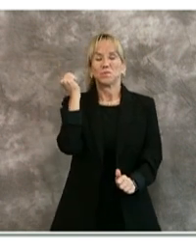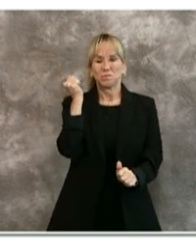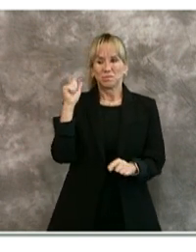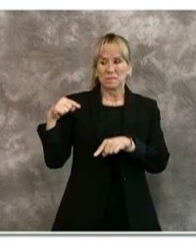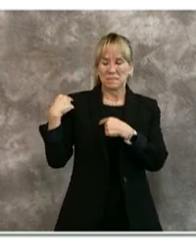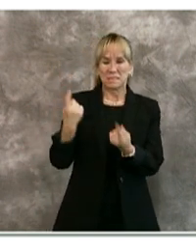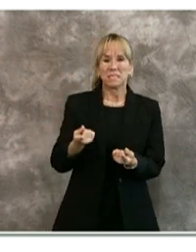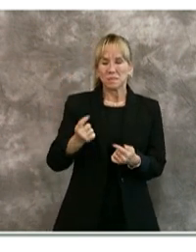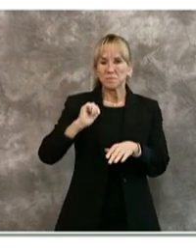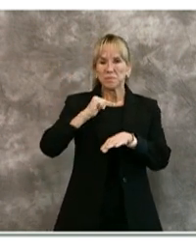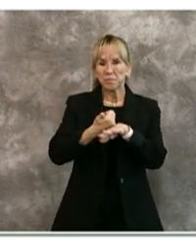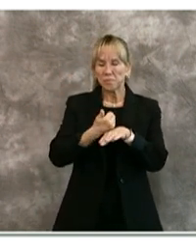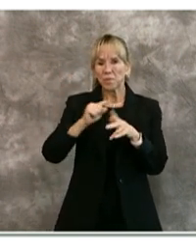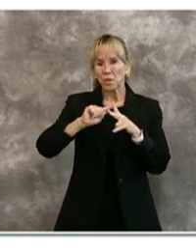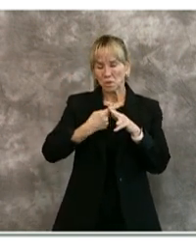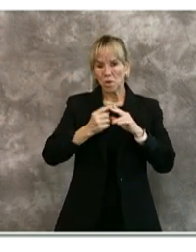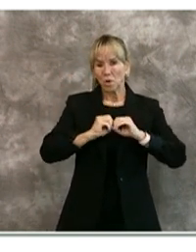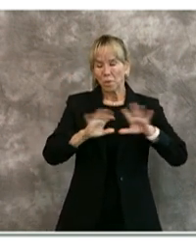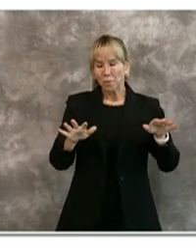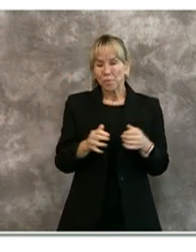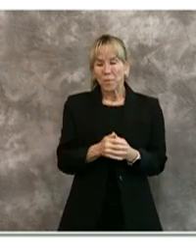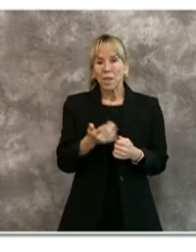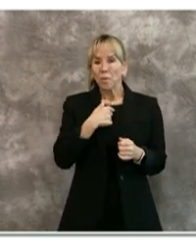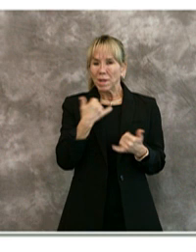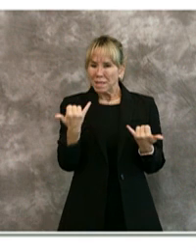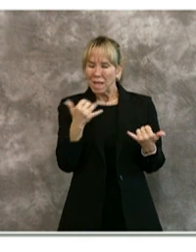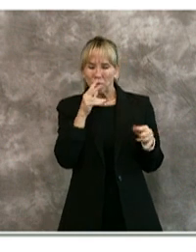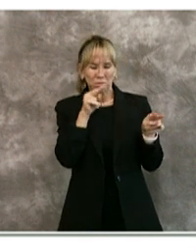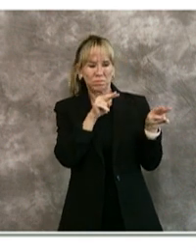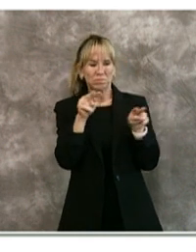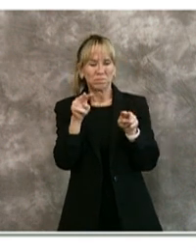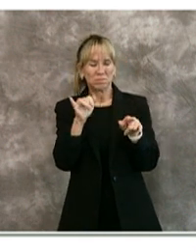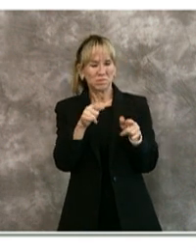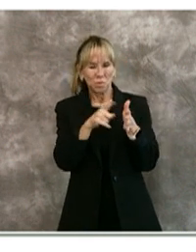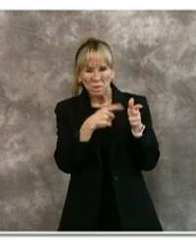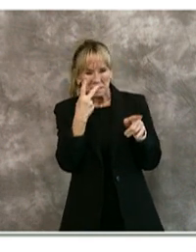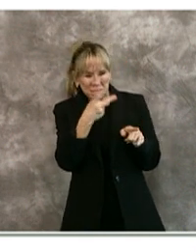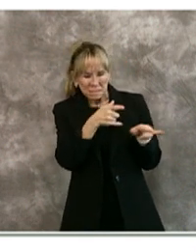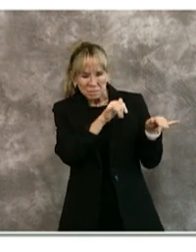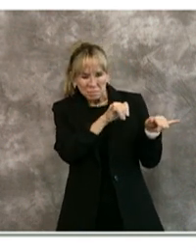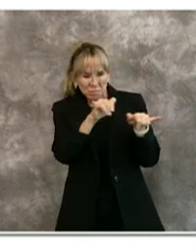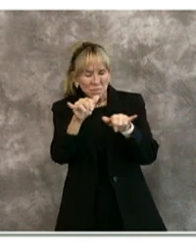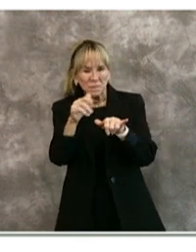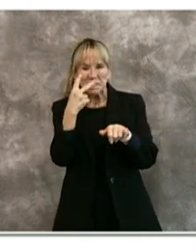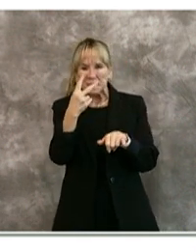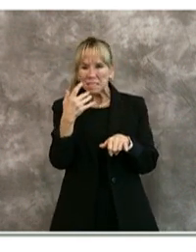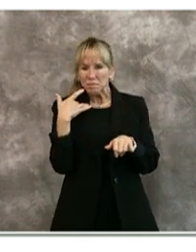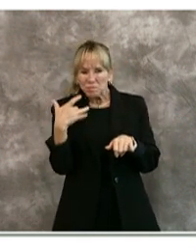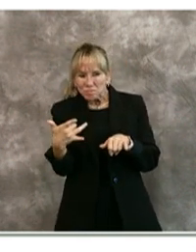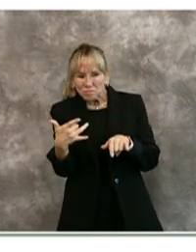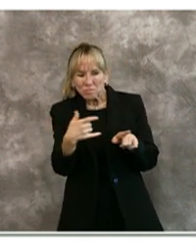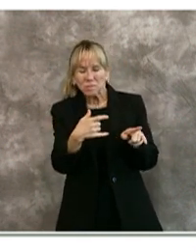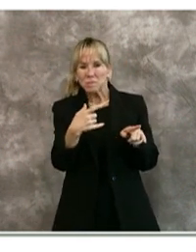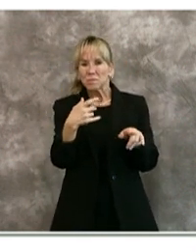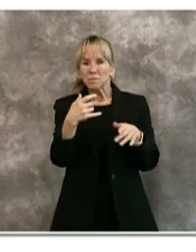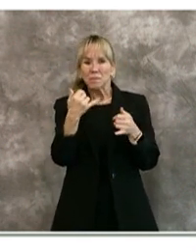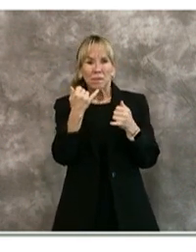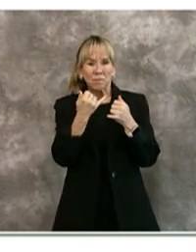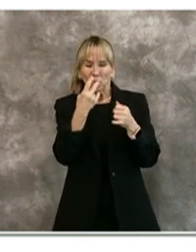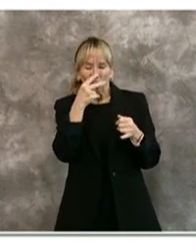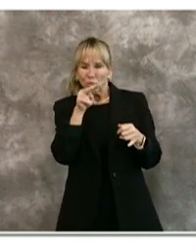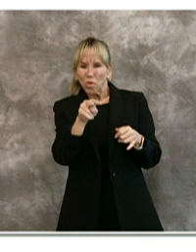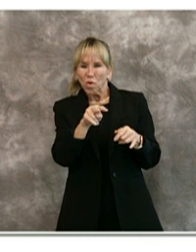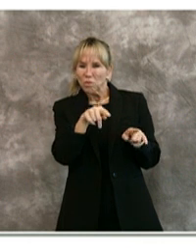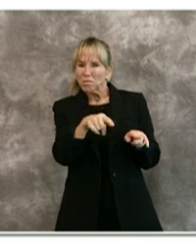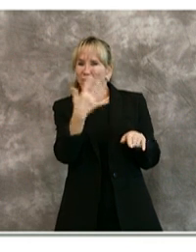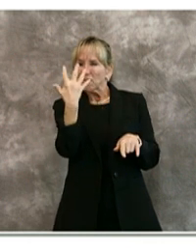we will continue to look at the trend, and when we talk about comparison, if you look at the last 5 days and